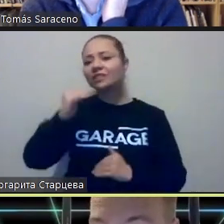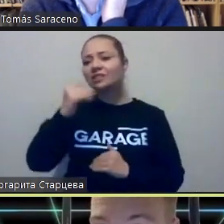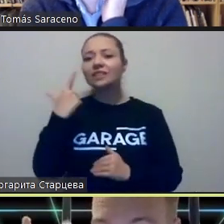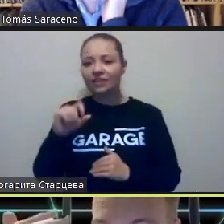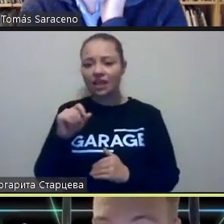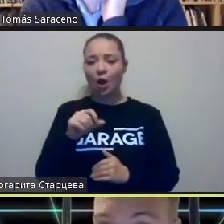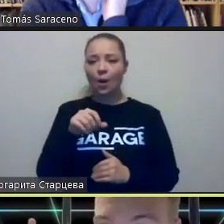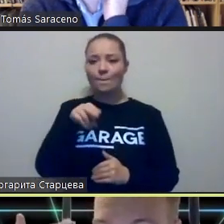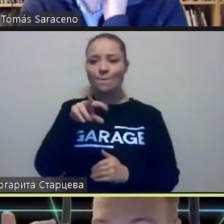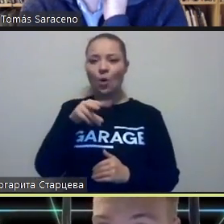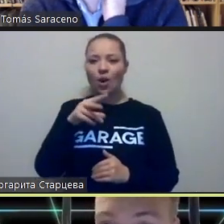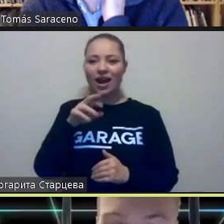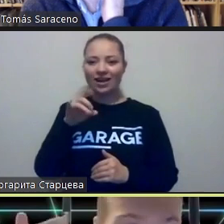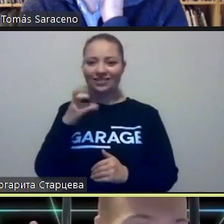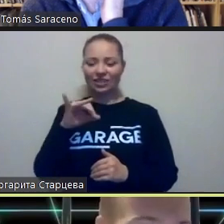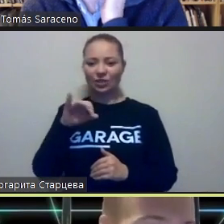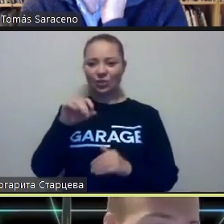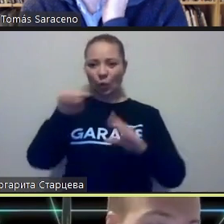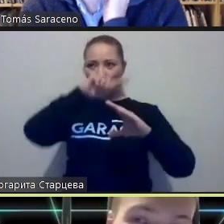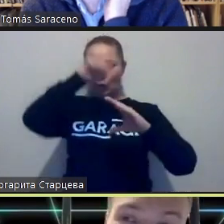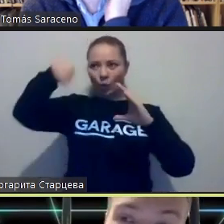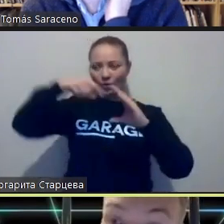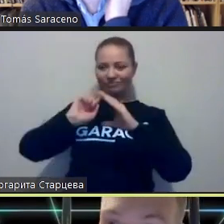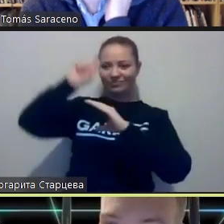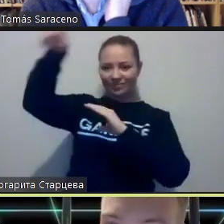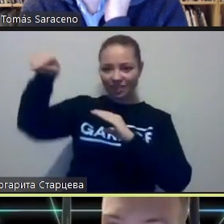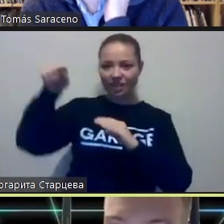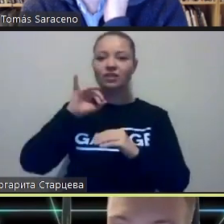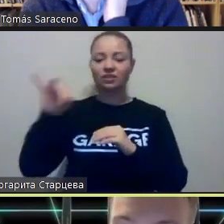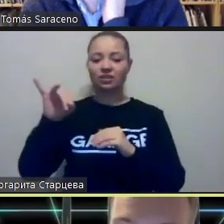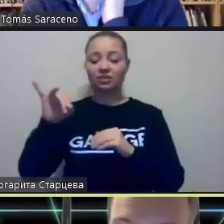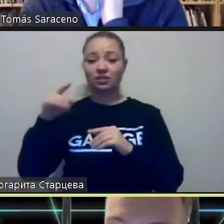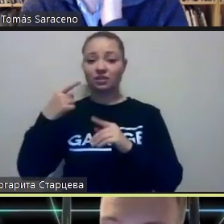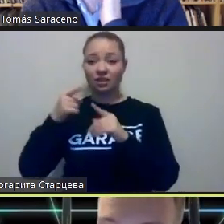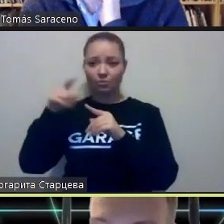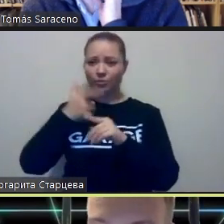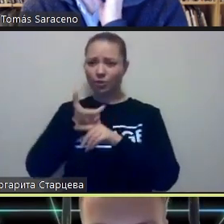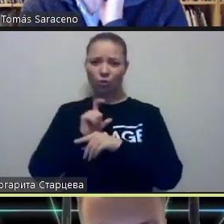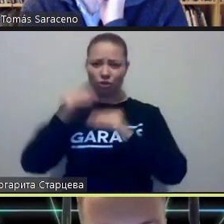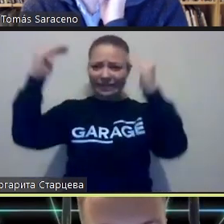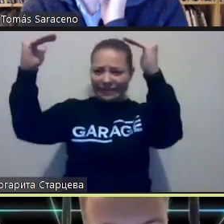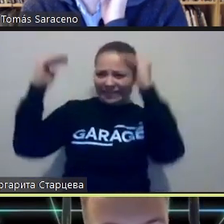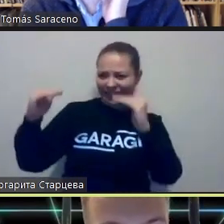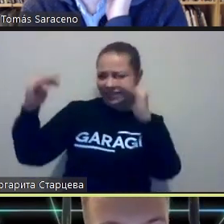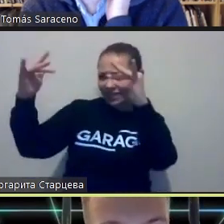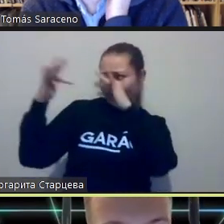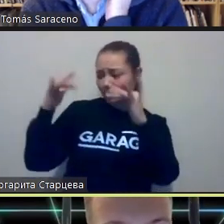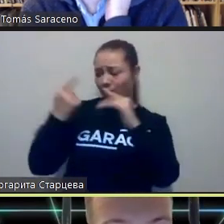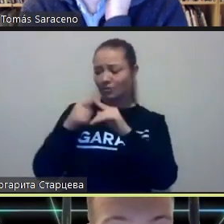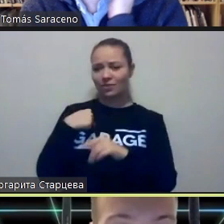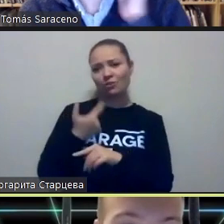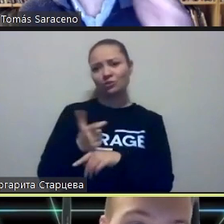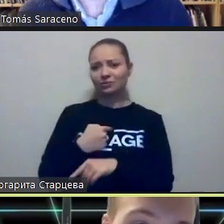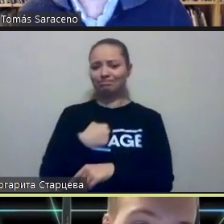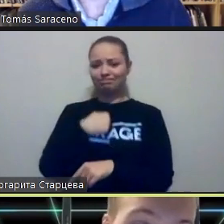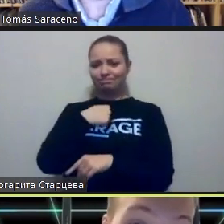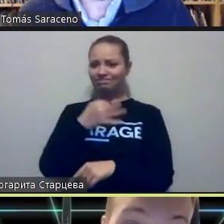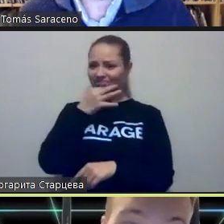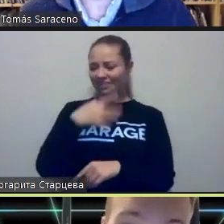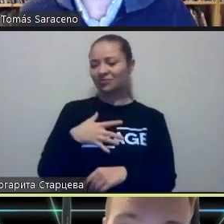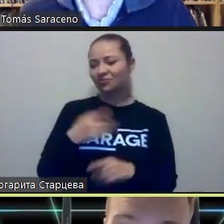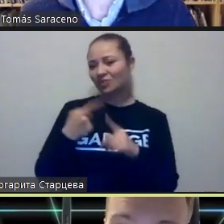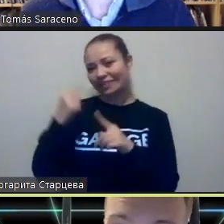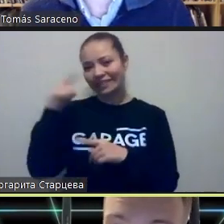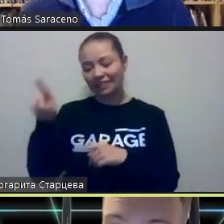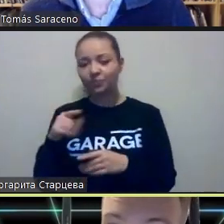polar circle, and we had this low-hanging sky and this polar light shining, and this really speaks to